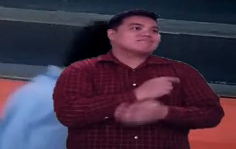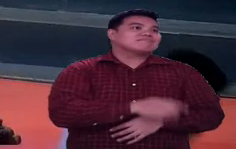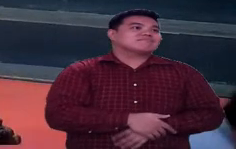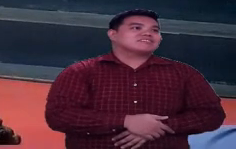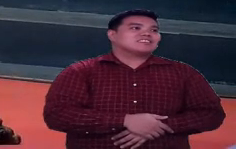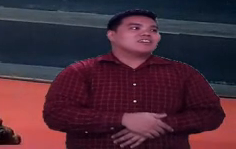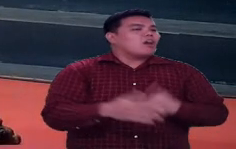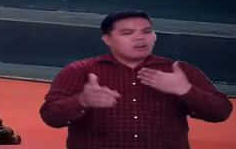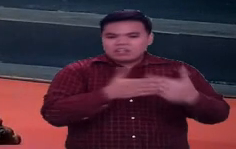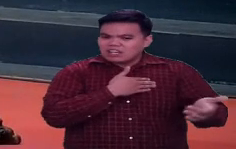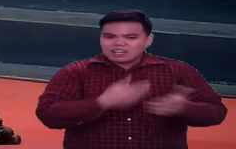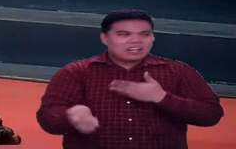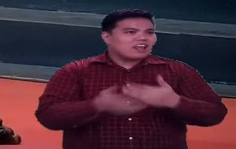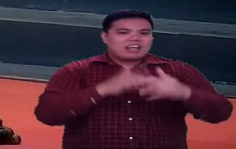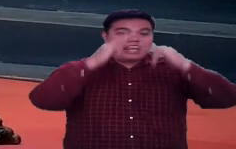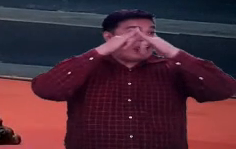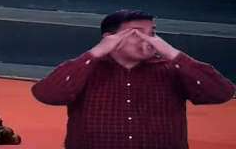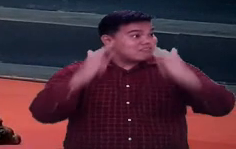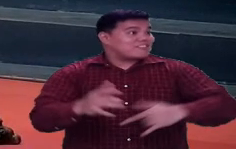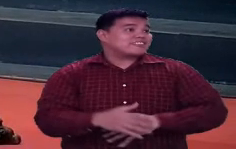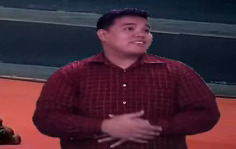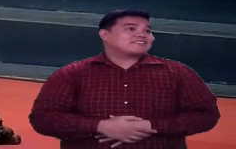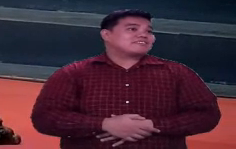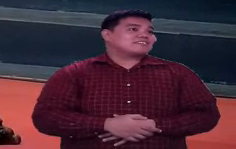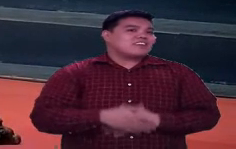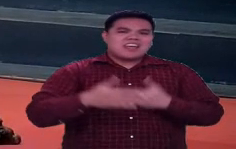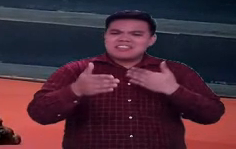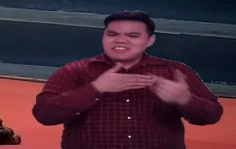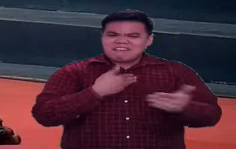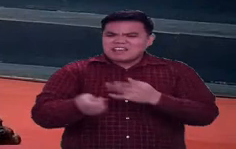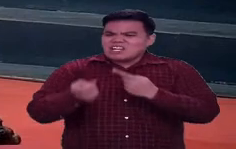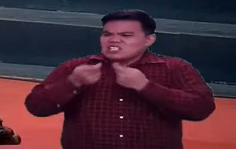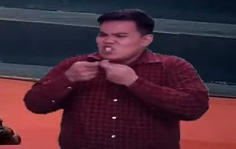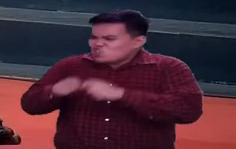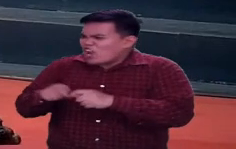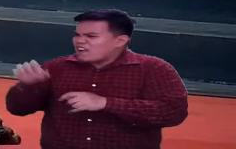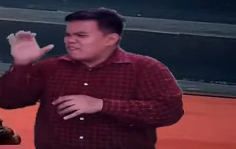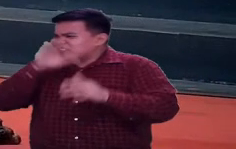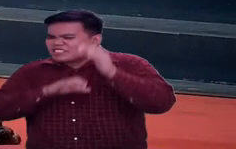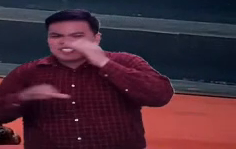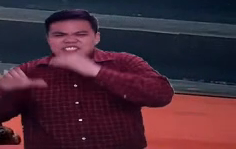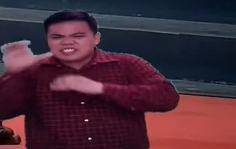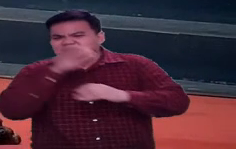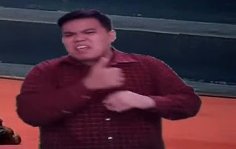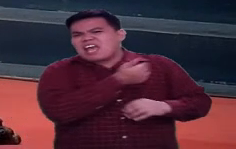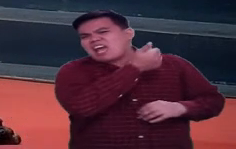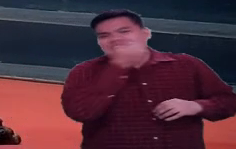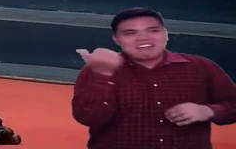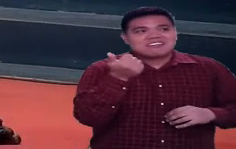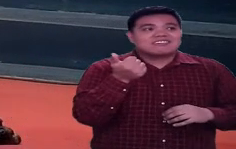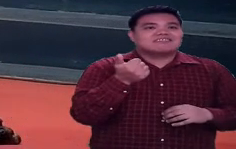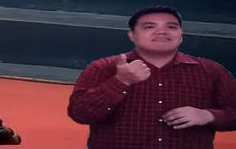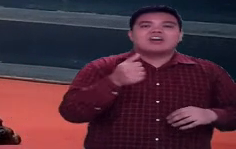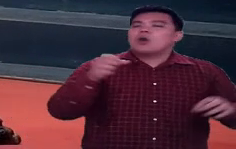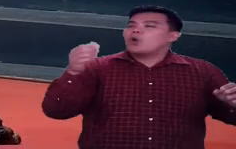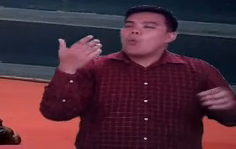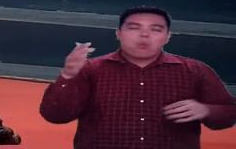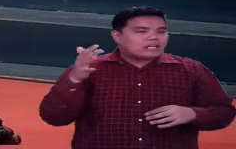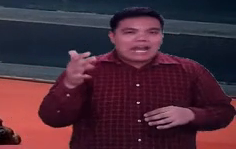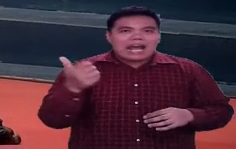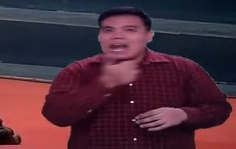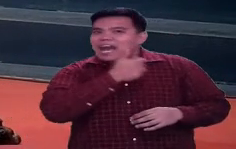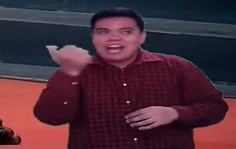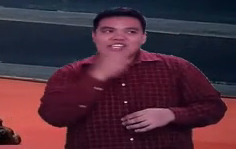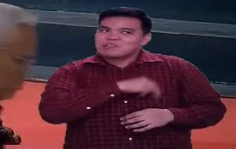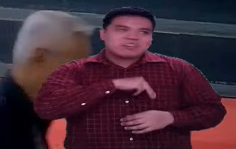It does not matter what conference you go to, trying to look for something else. There is no other